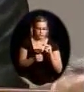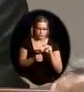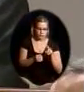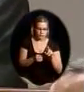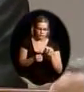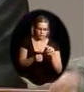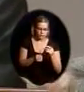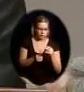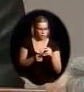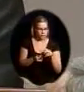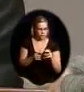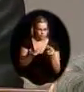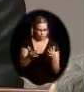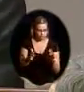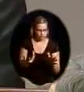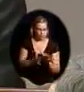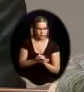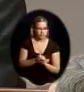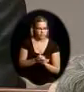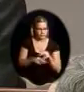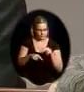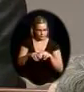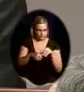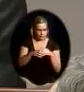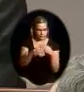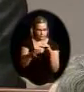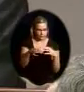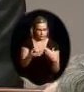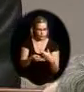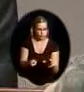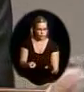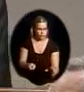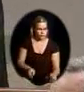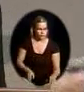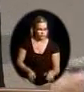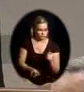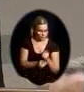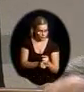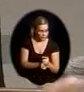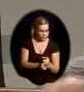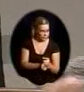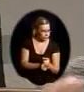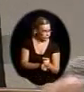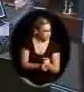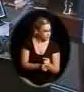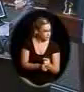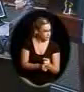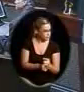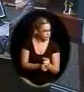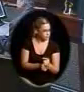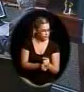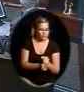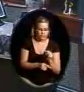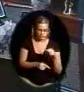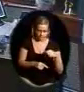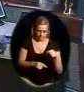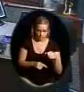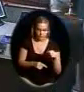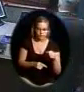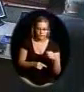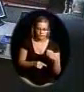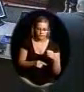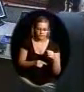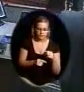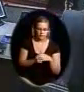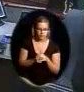They're sitting in seats and being taught in those classrooms. Is that not correct, Mr. Thomason? Yes, there's a